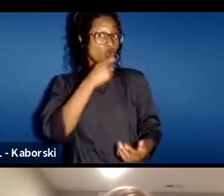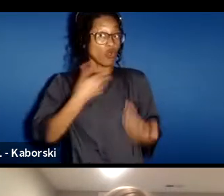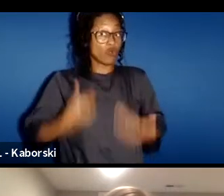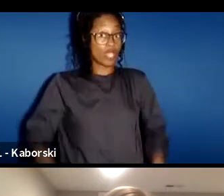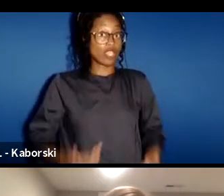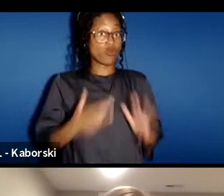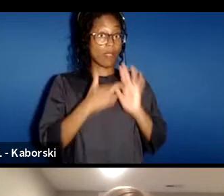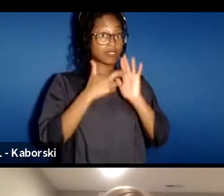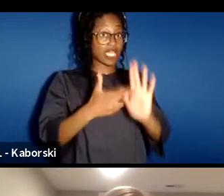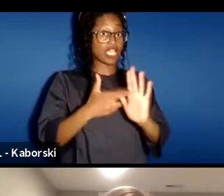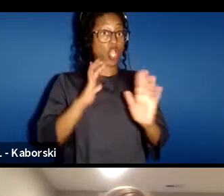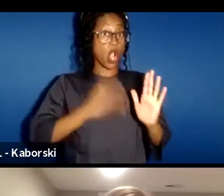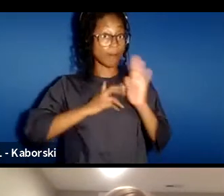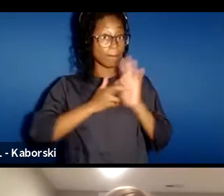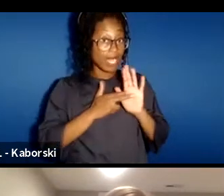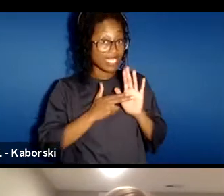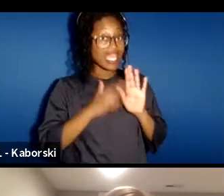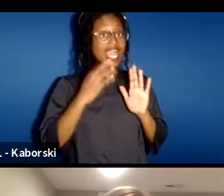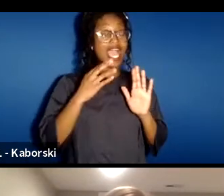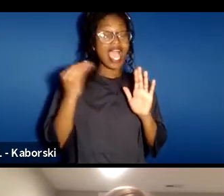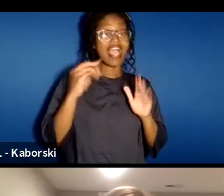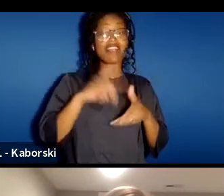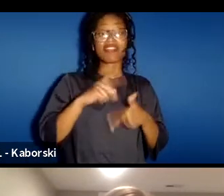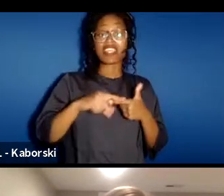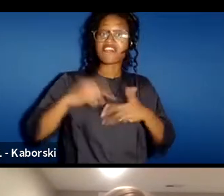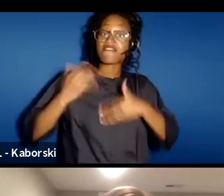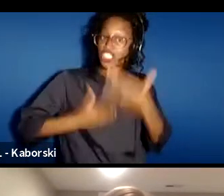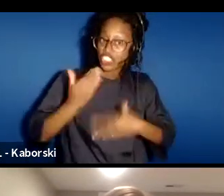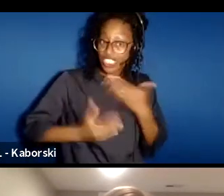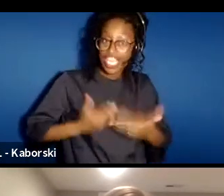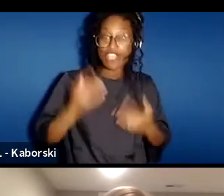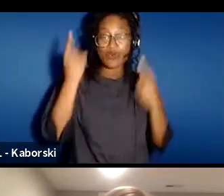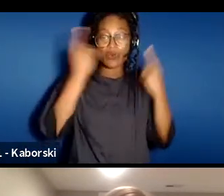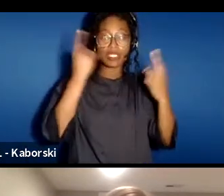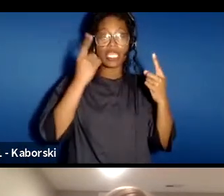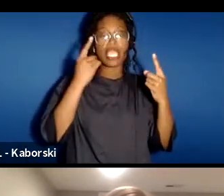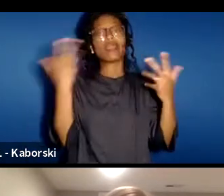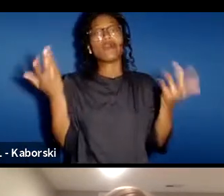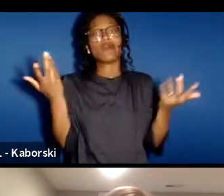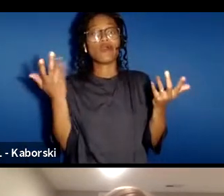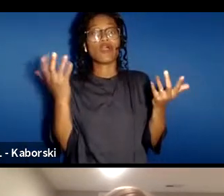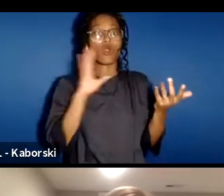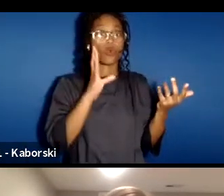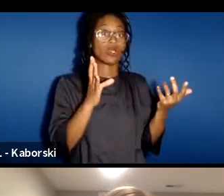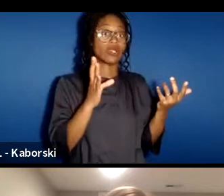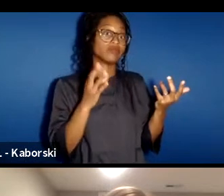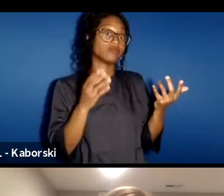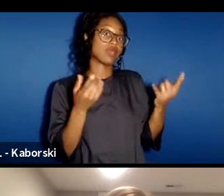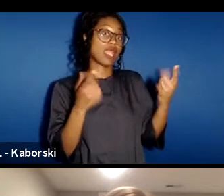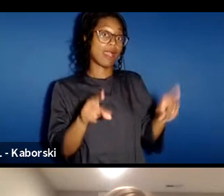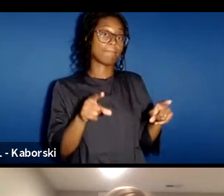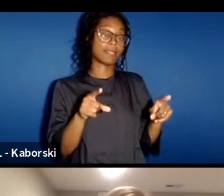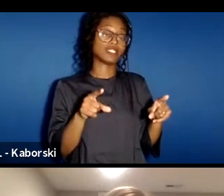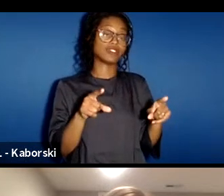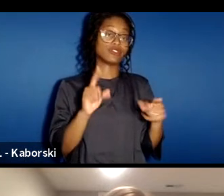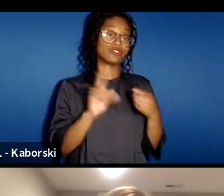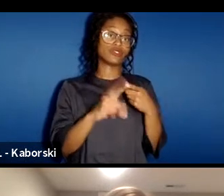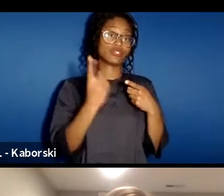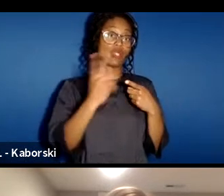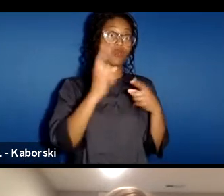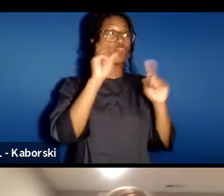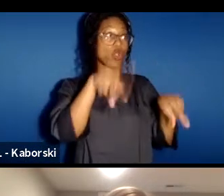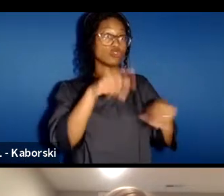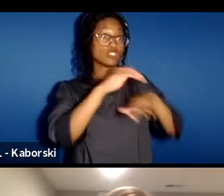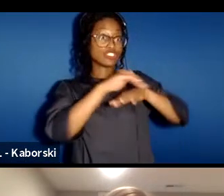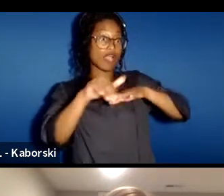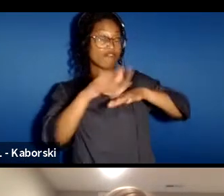brand. And then eventually you would think would transactionally happen to go to someone going to the shelf and buying the